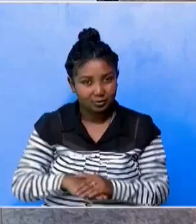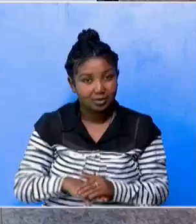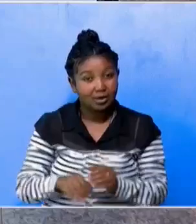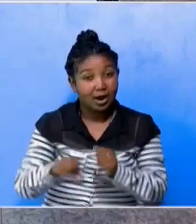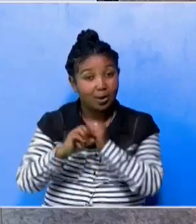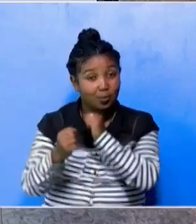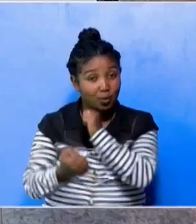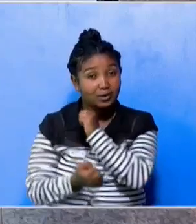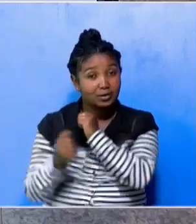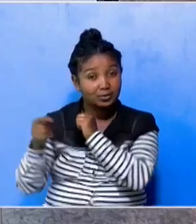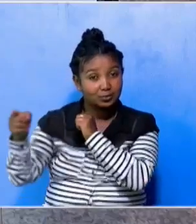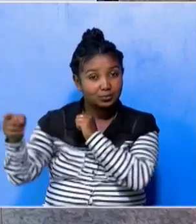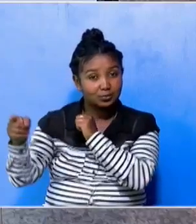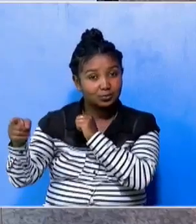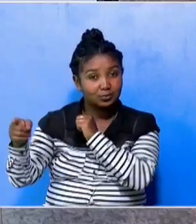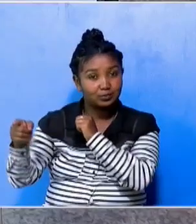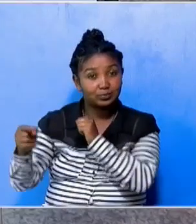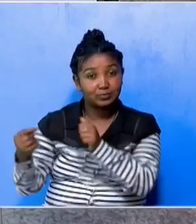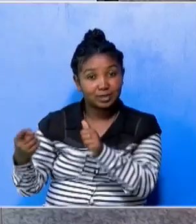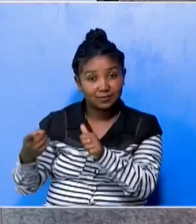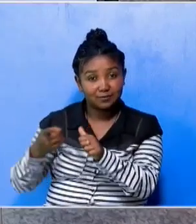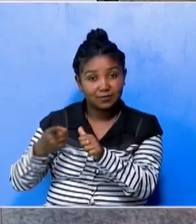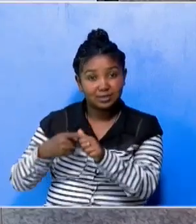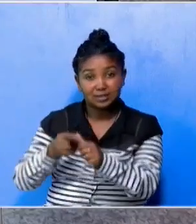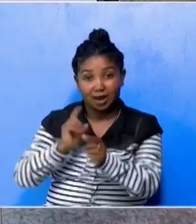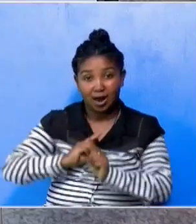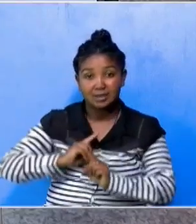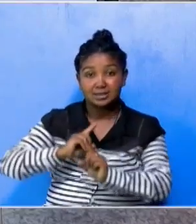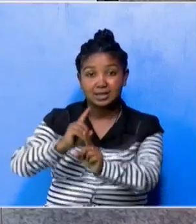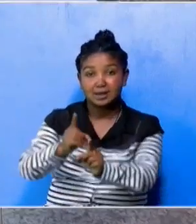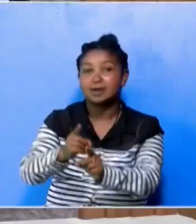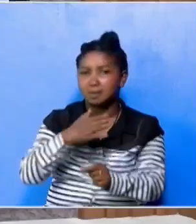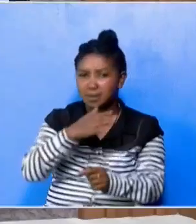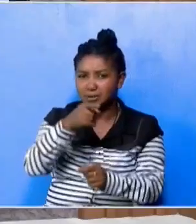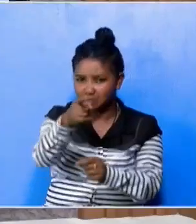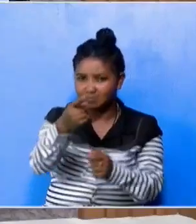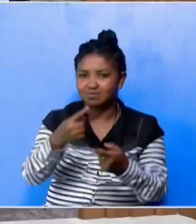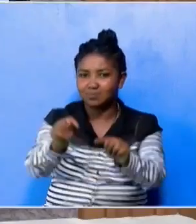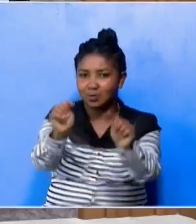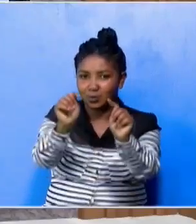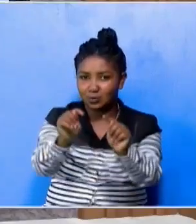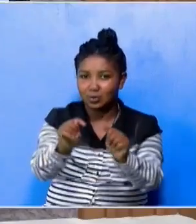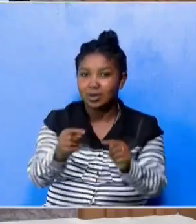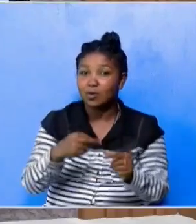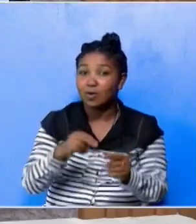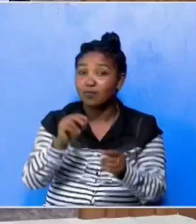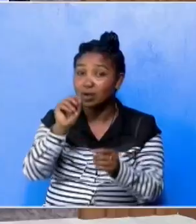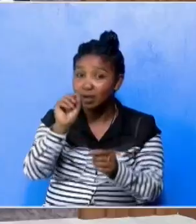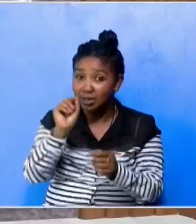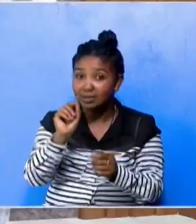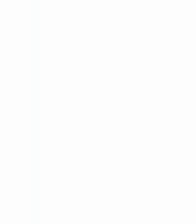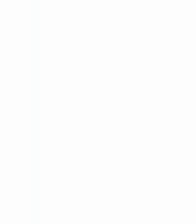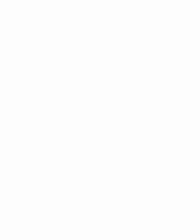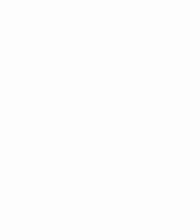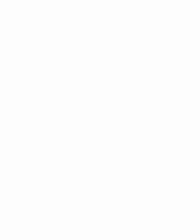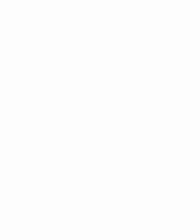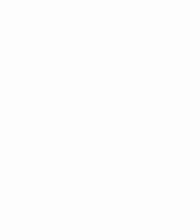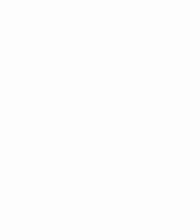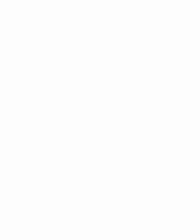According to the first answer, please do it by yourself. You have only 10